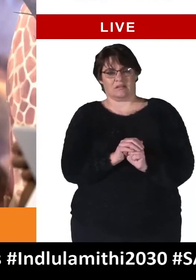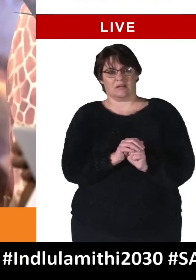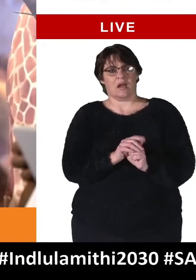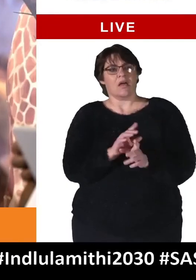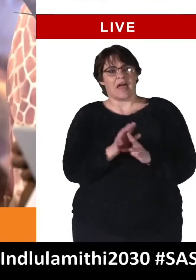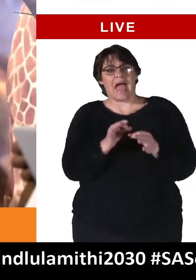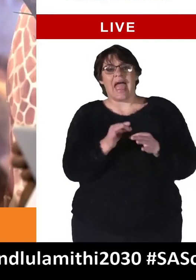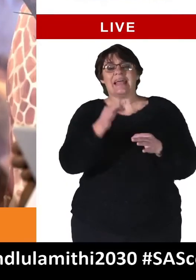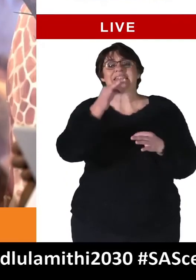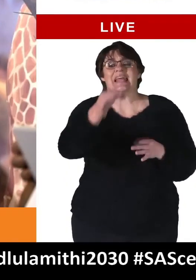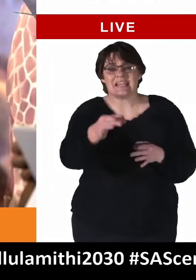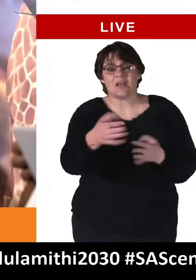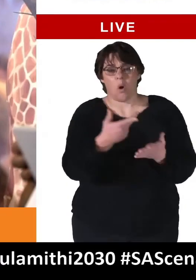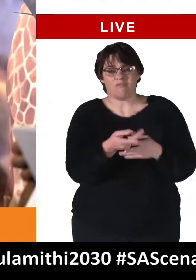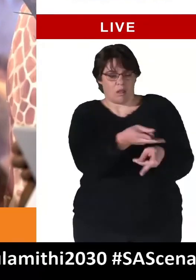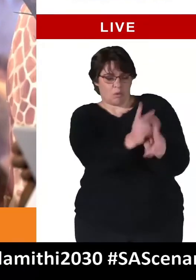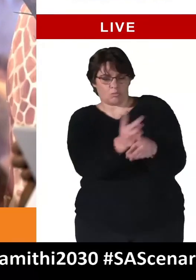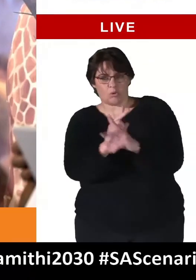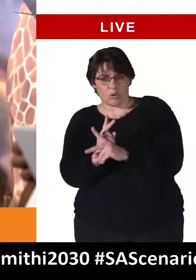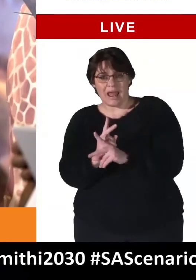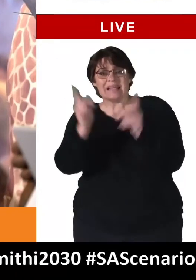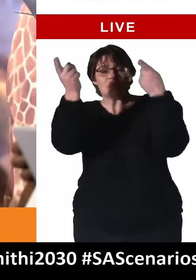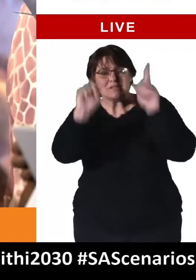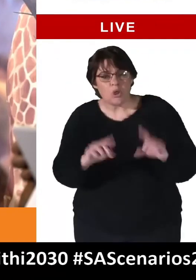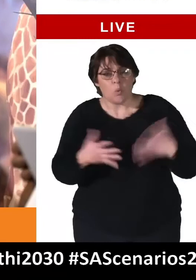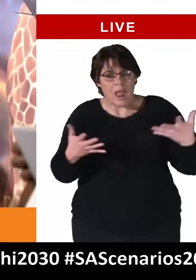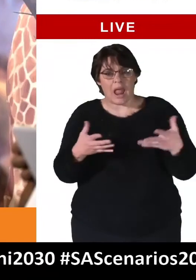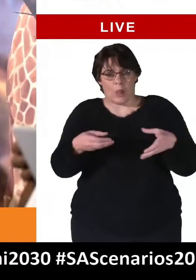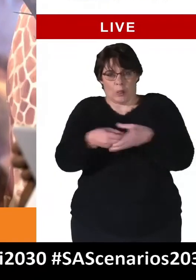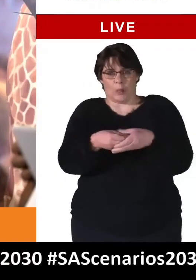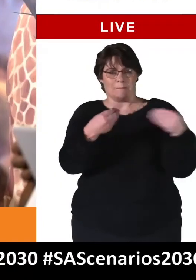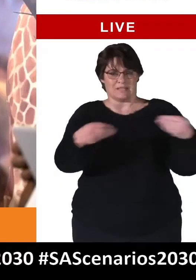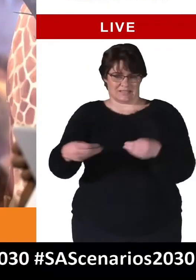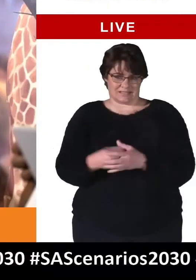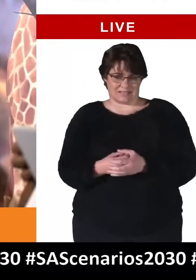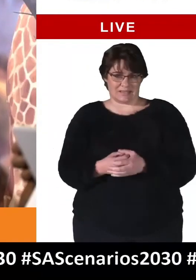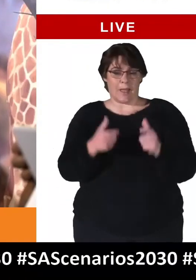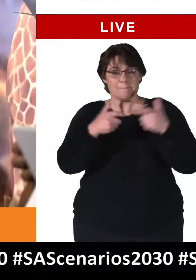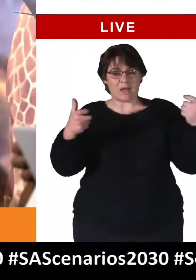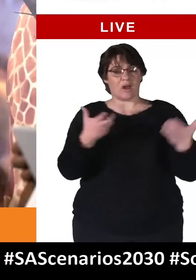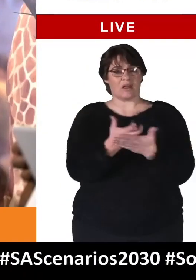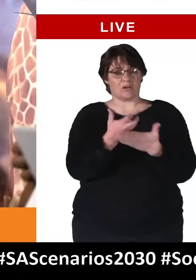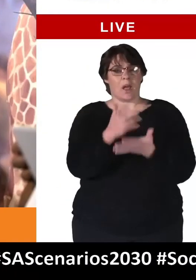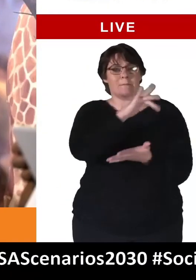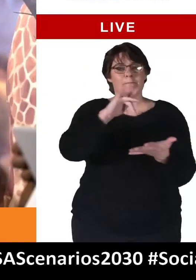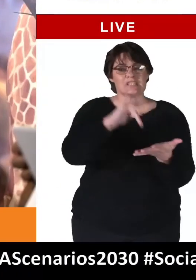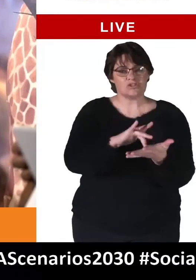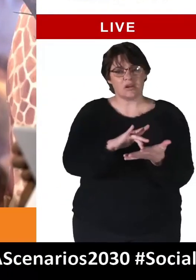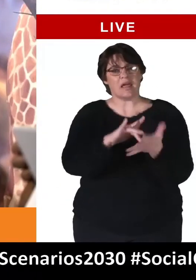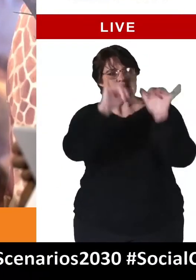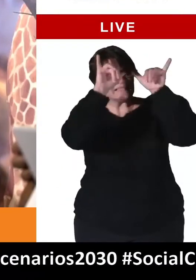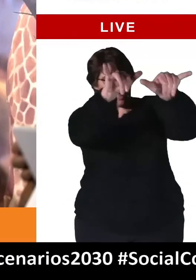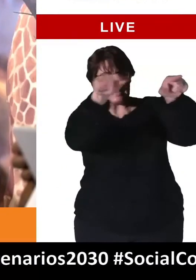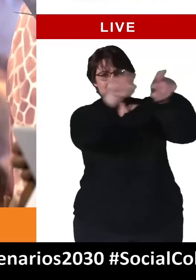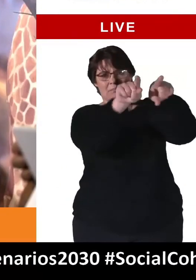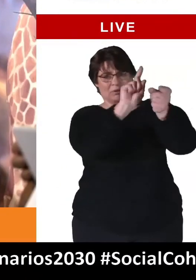or extension of credit, particularly to small businesses, is. The macroeconomic position has remained the same.